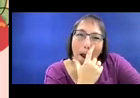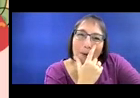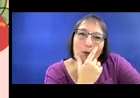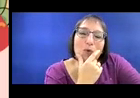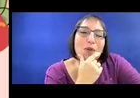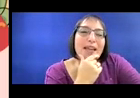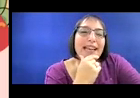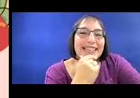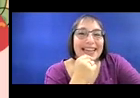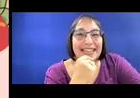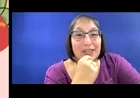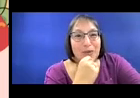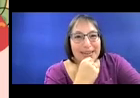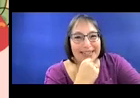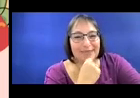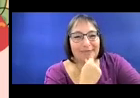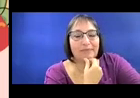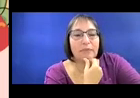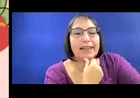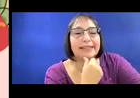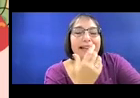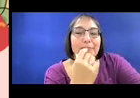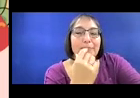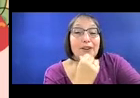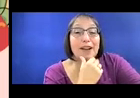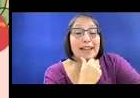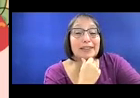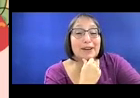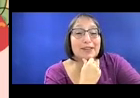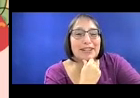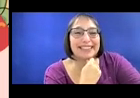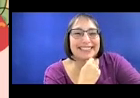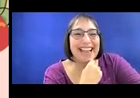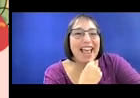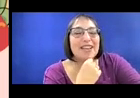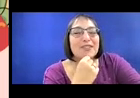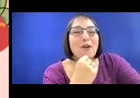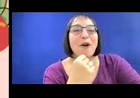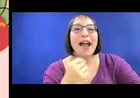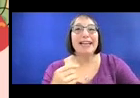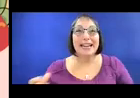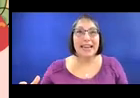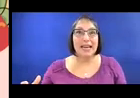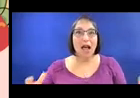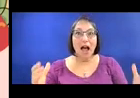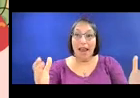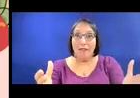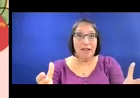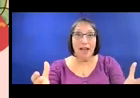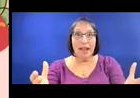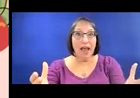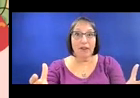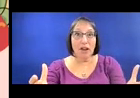Then, tool and technique tweaks. Yeah, you probably figured out I like alliteration. So, I needed, I